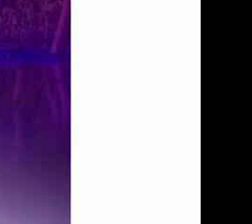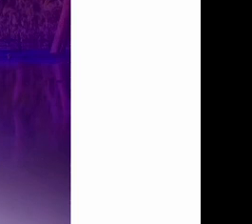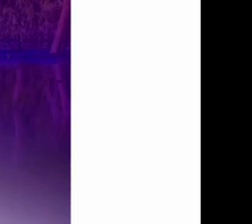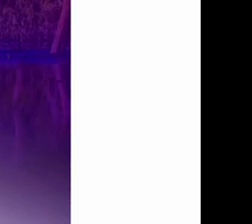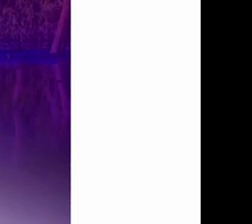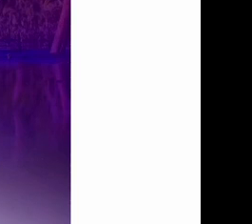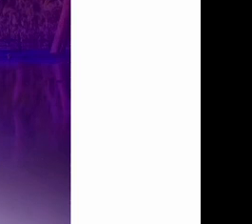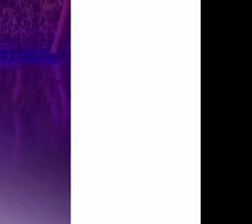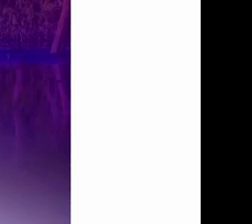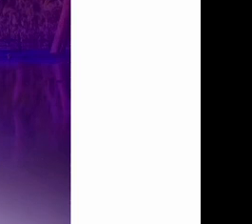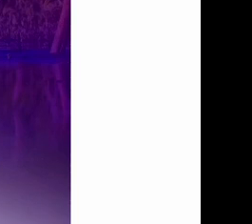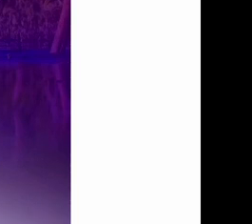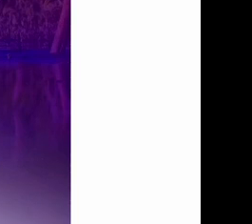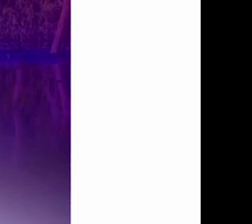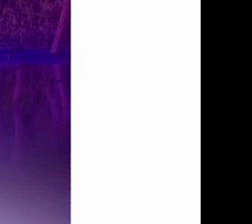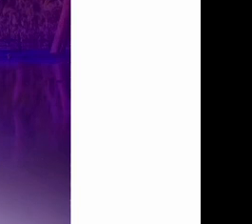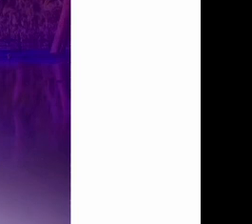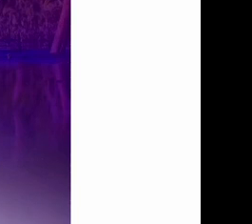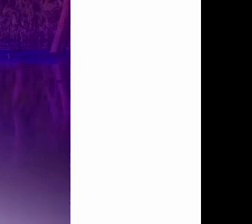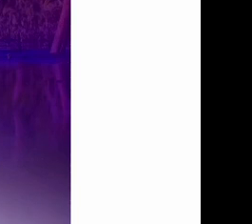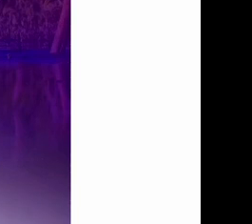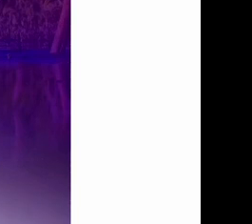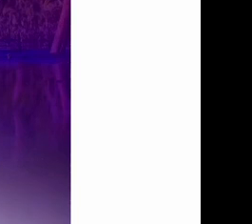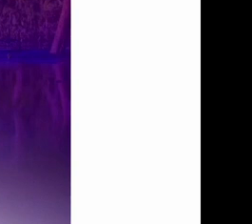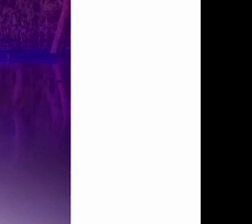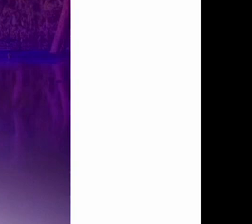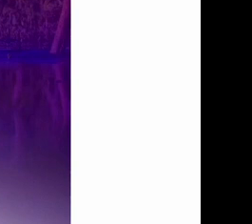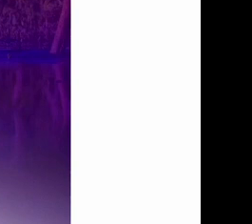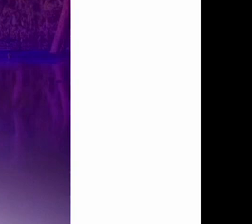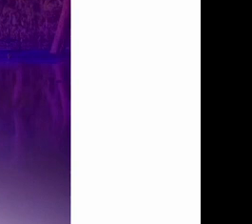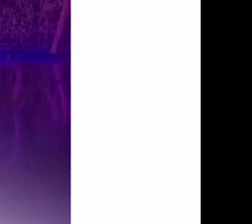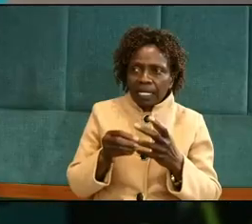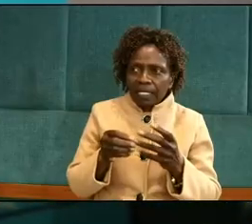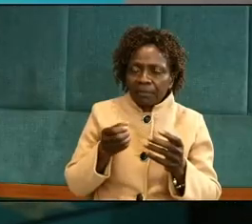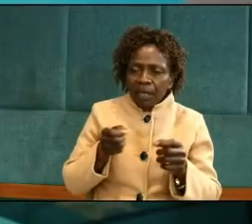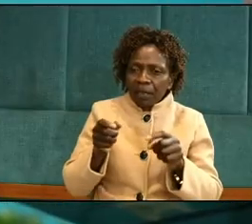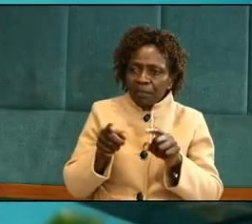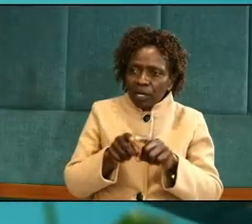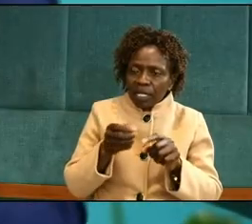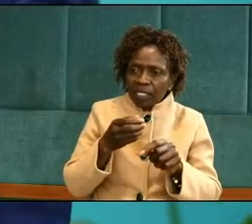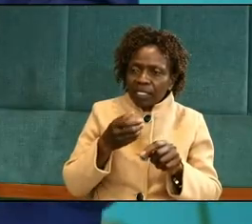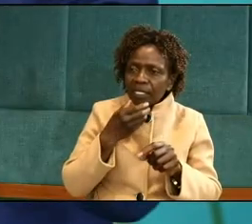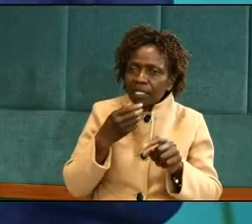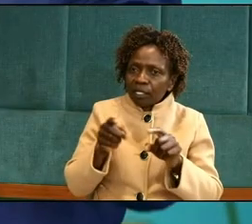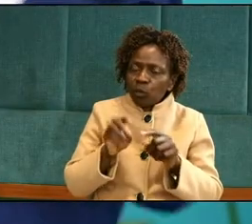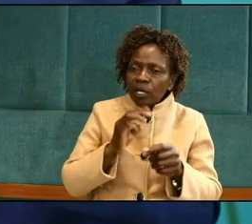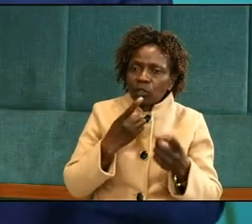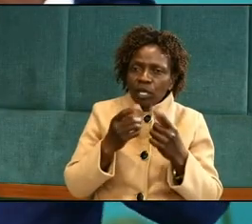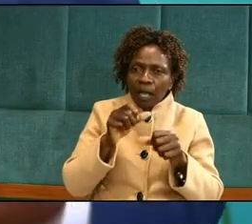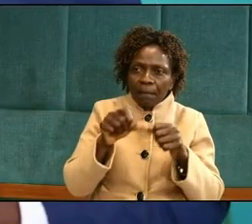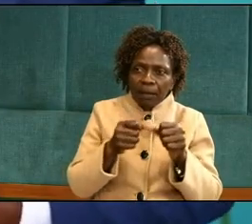to the dictates of our Creator God. And so when you talk about marriage, my brothers and sisters, we are